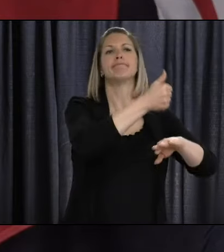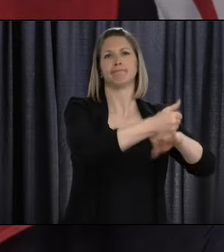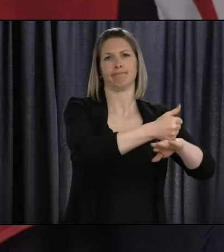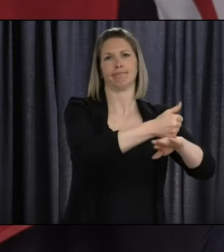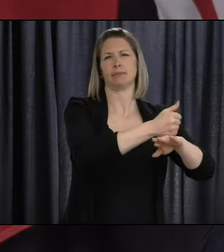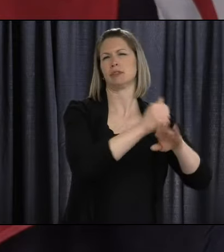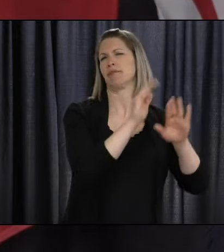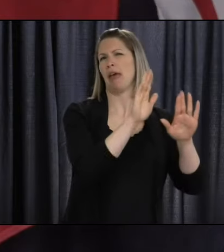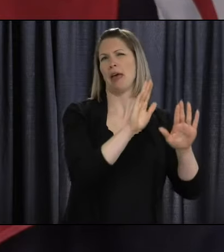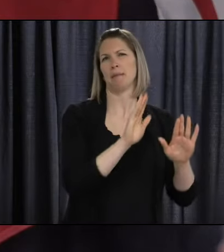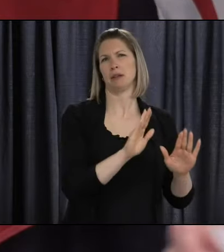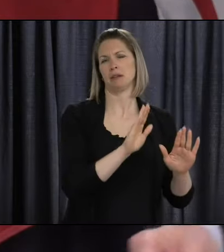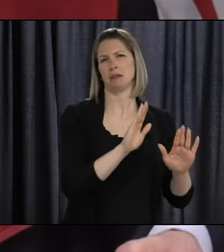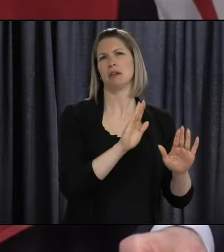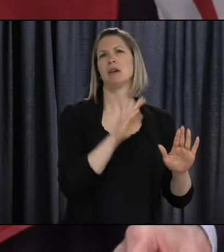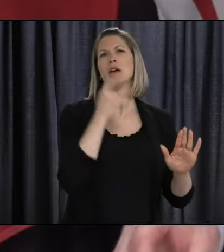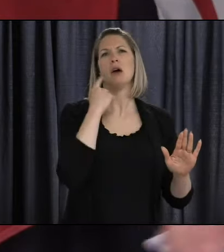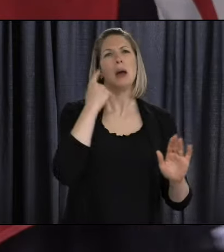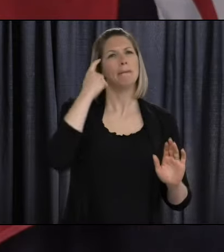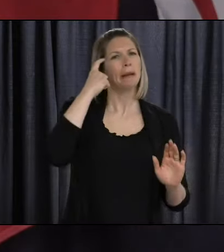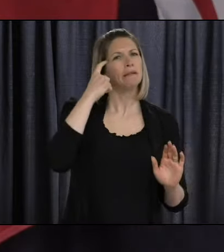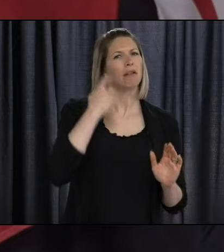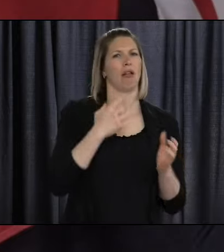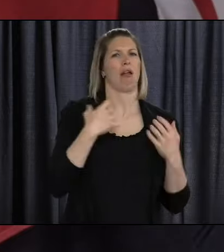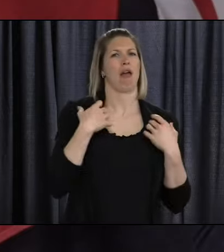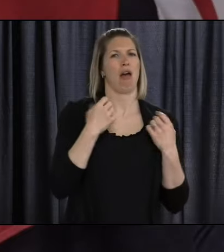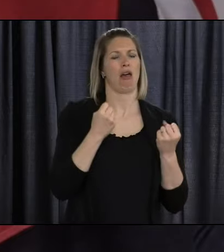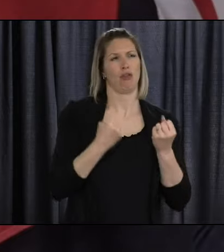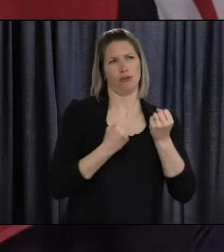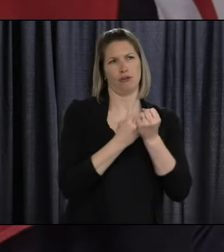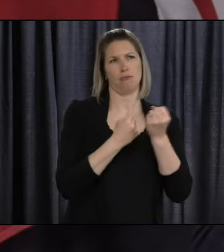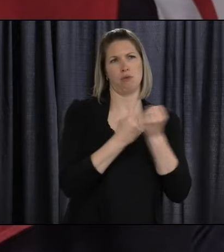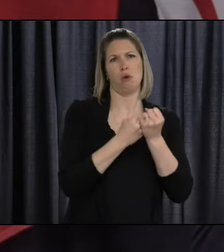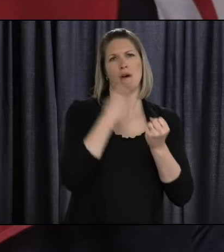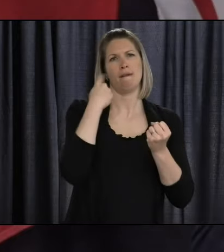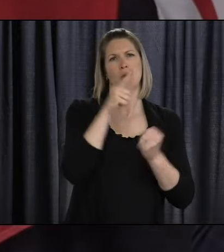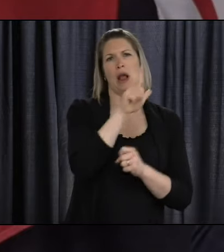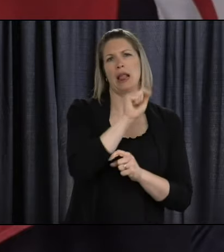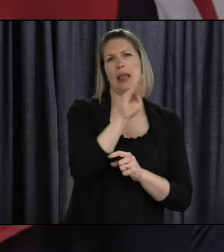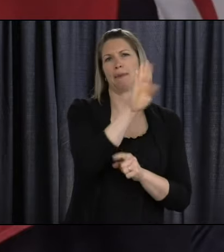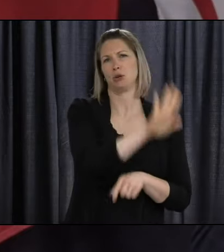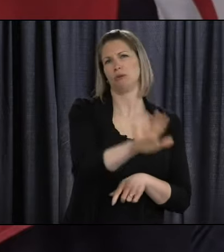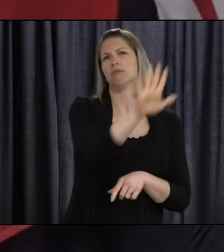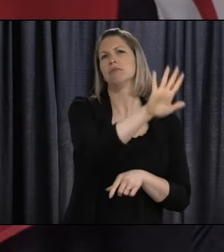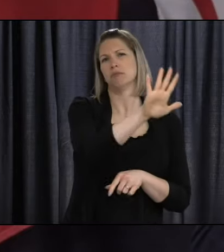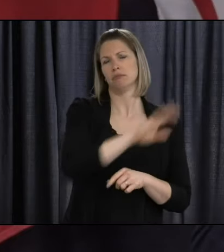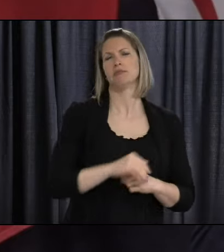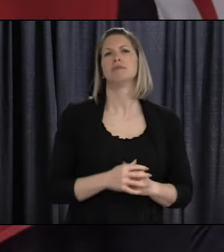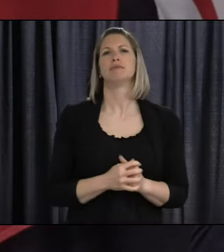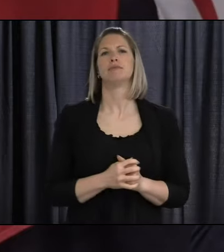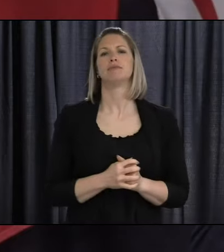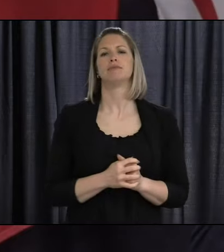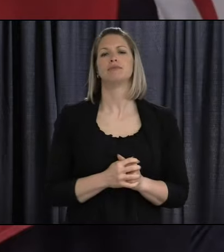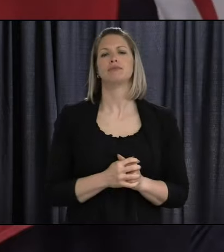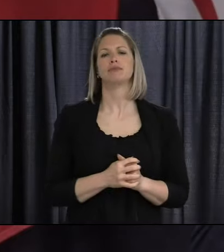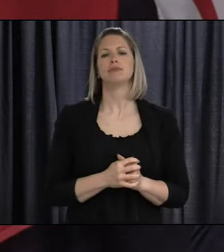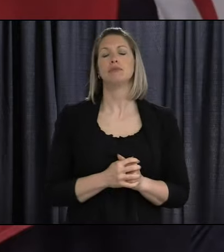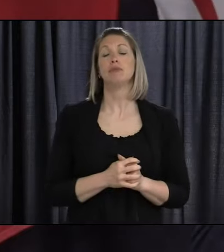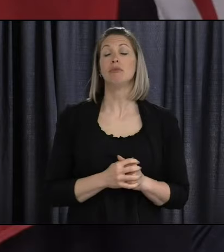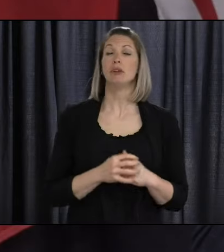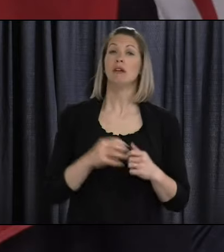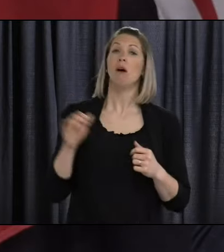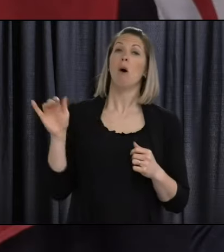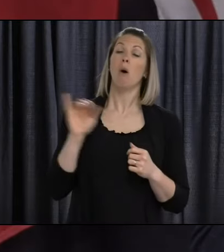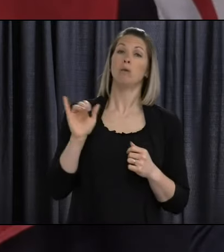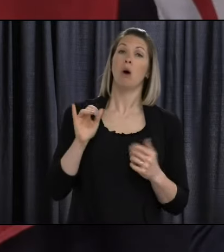further mental health supports to the residents of Labrador. If I could switch gears for a moment to talk about